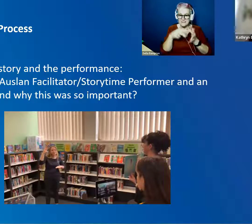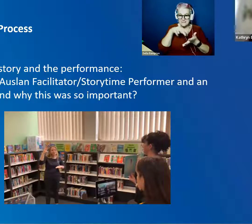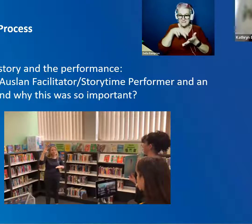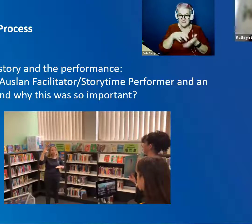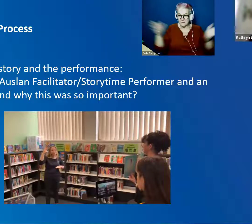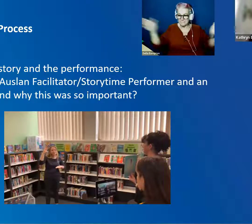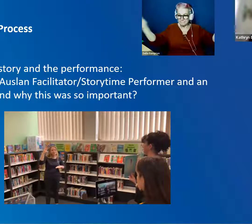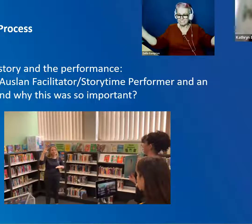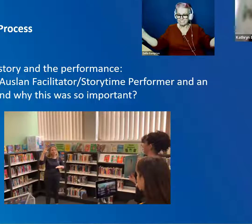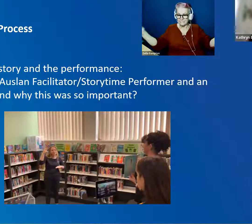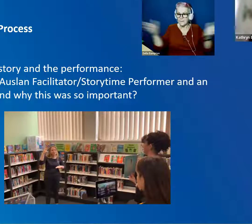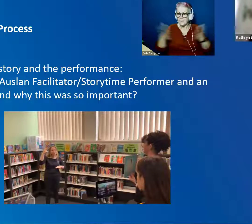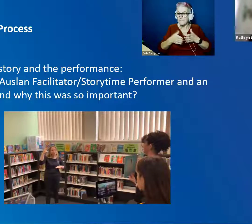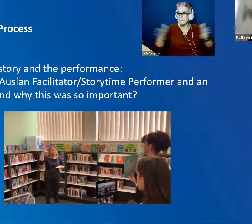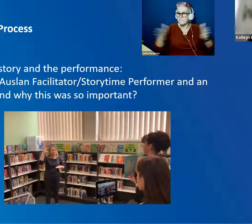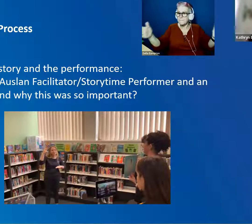from